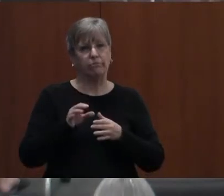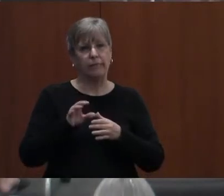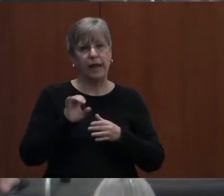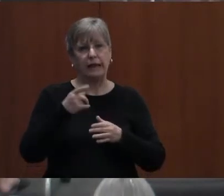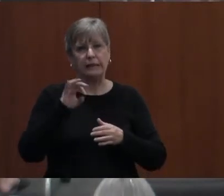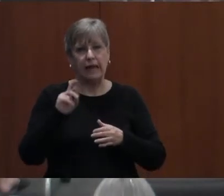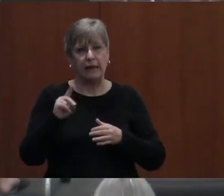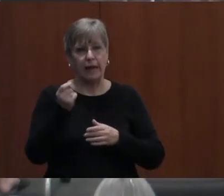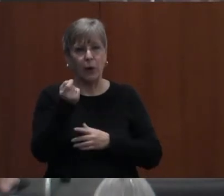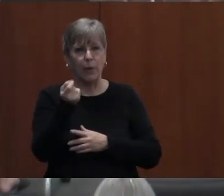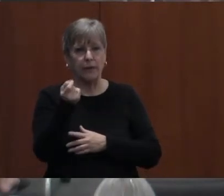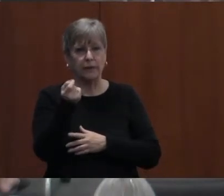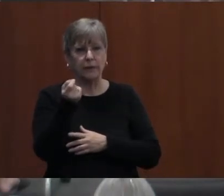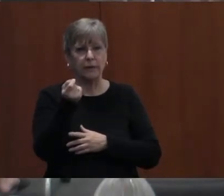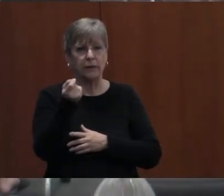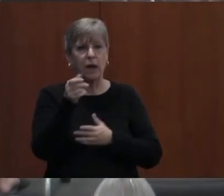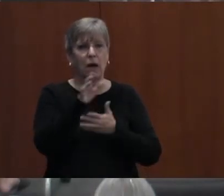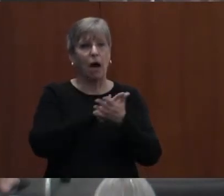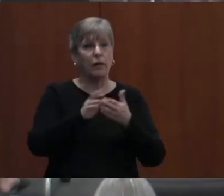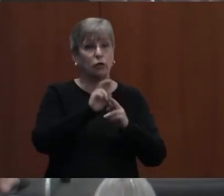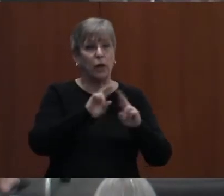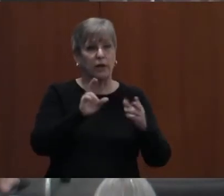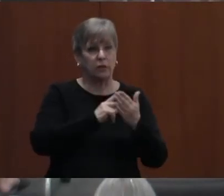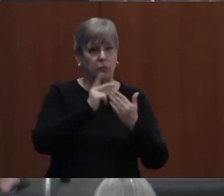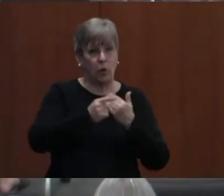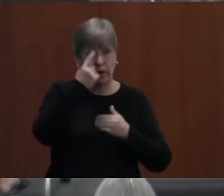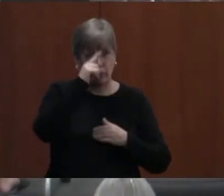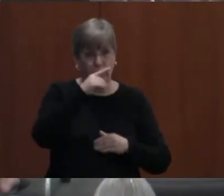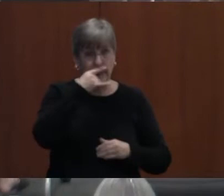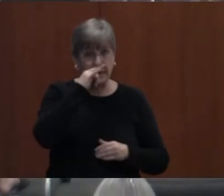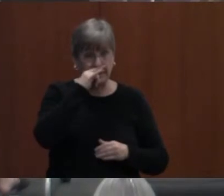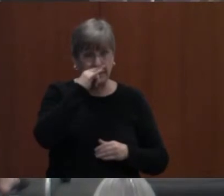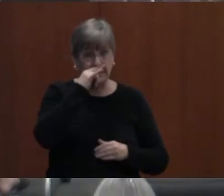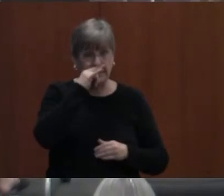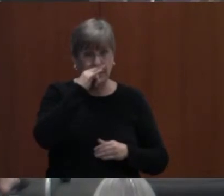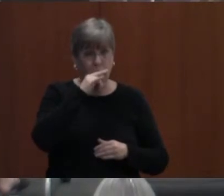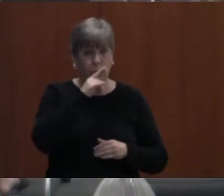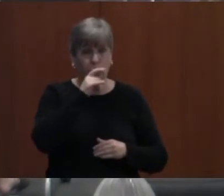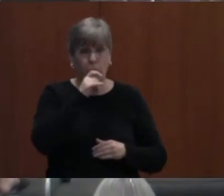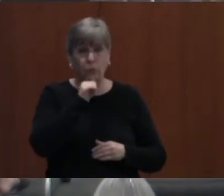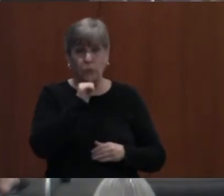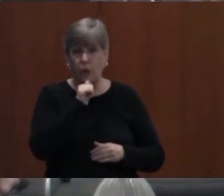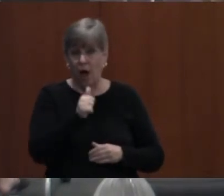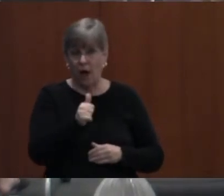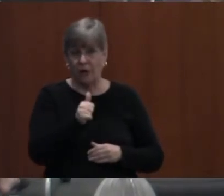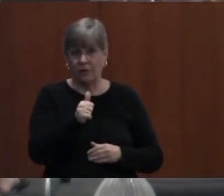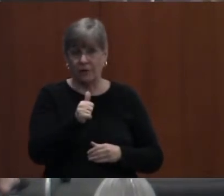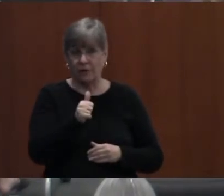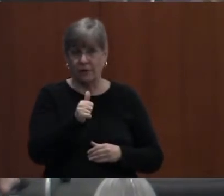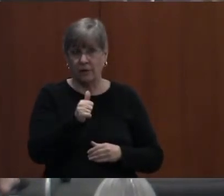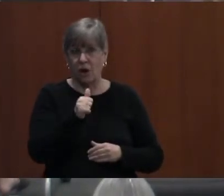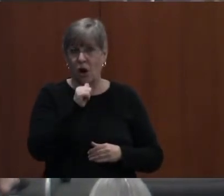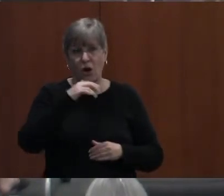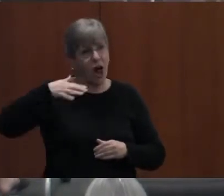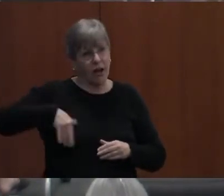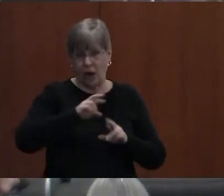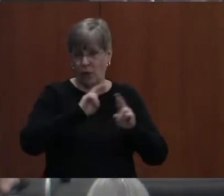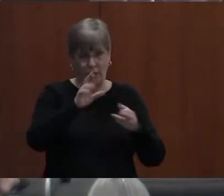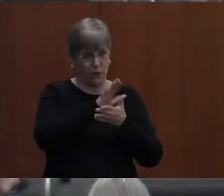the college readiness program for the kids that aren't college